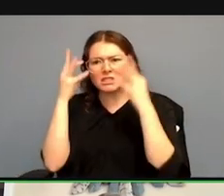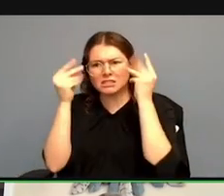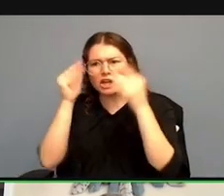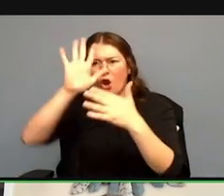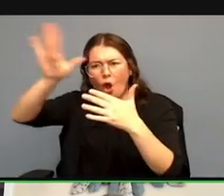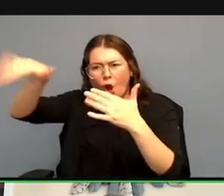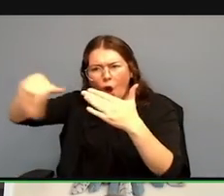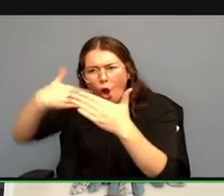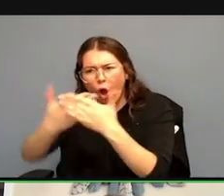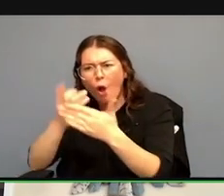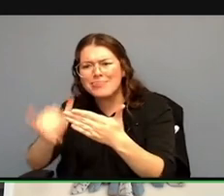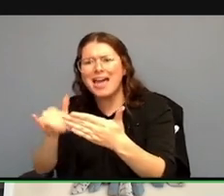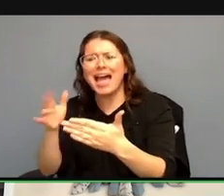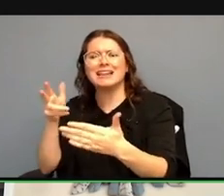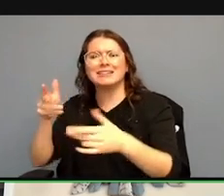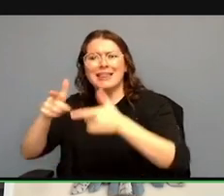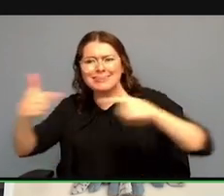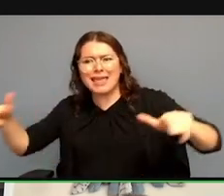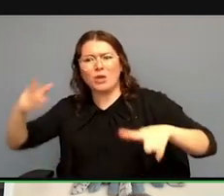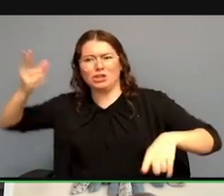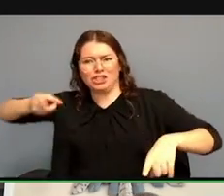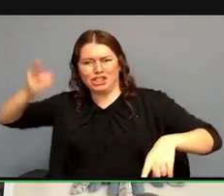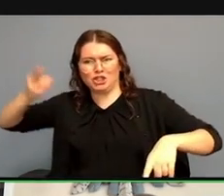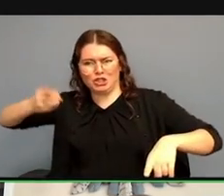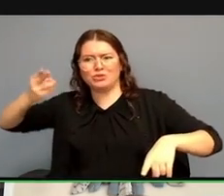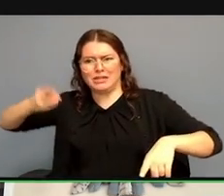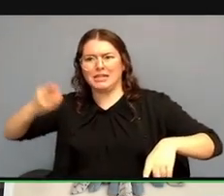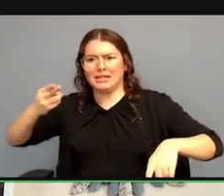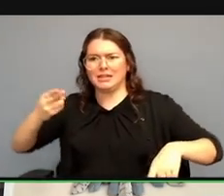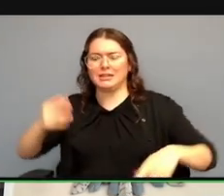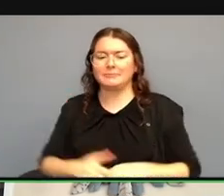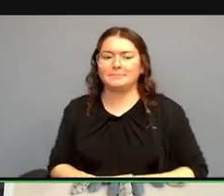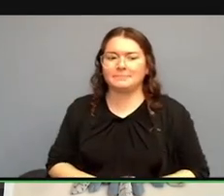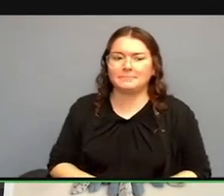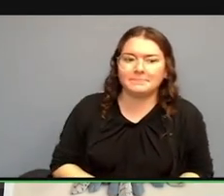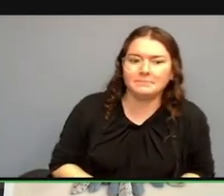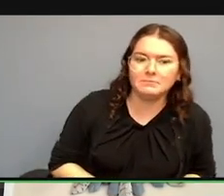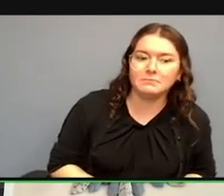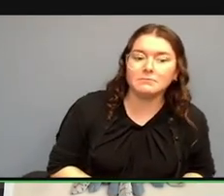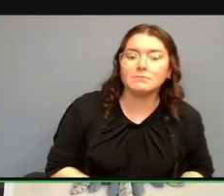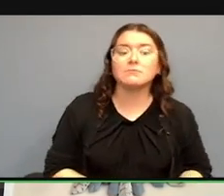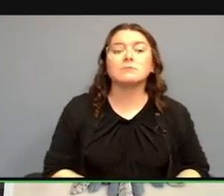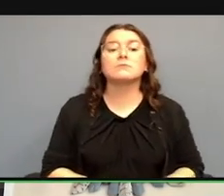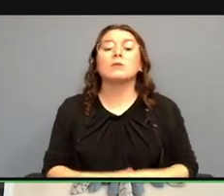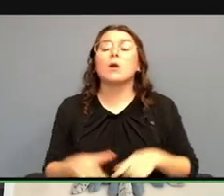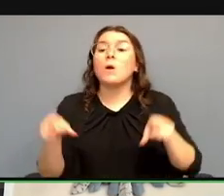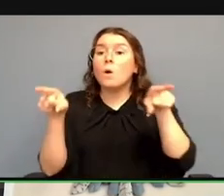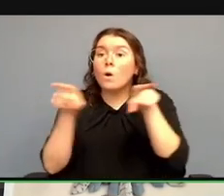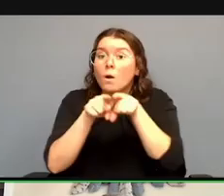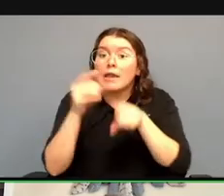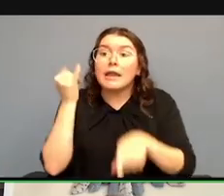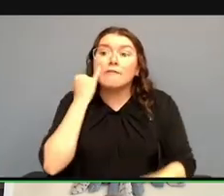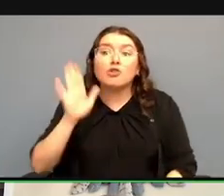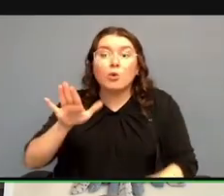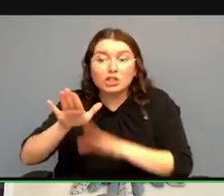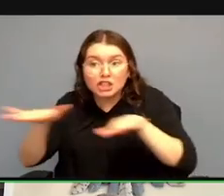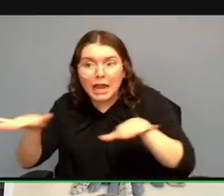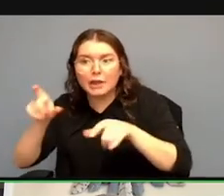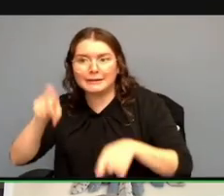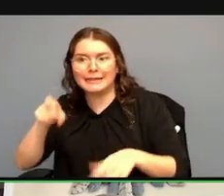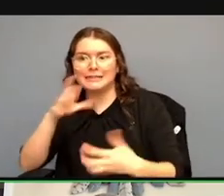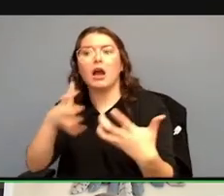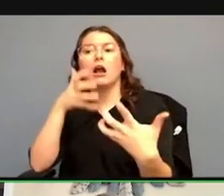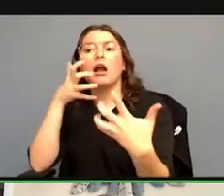that history when we're talking about assessment. And then if your child needs accommodations for